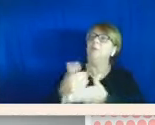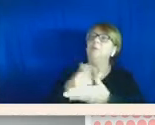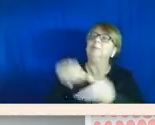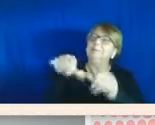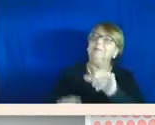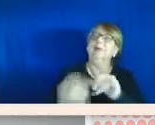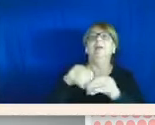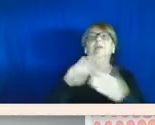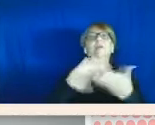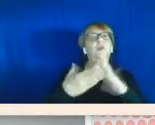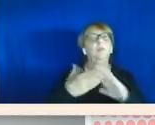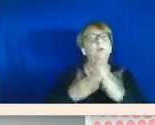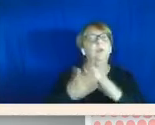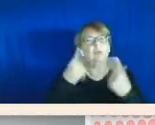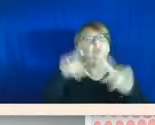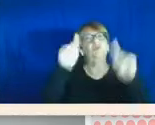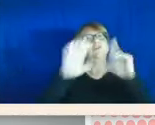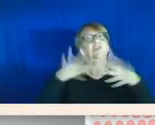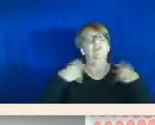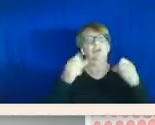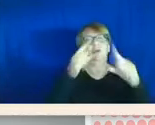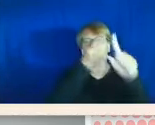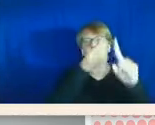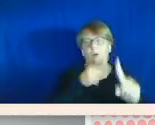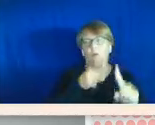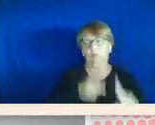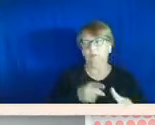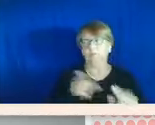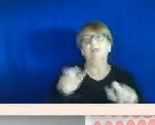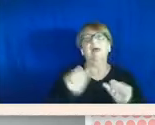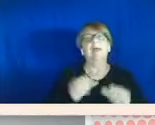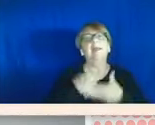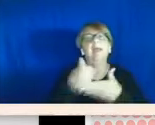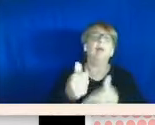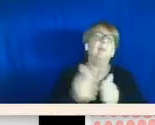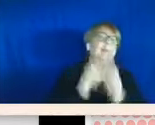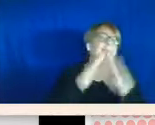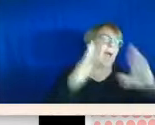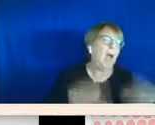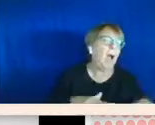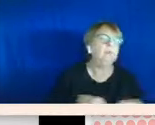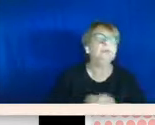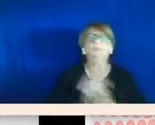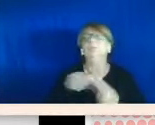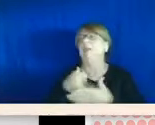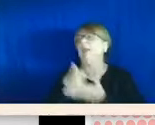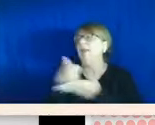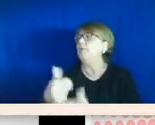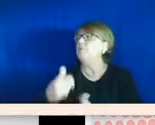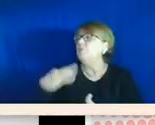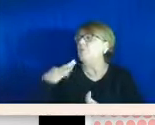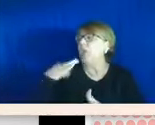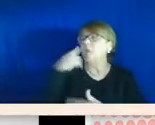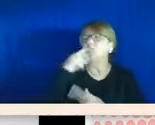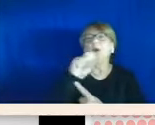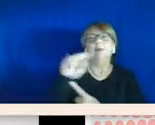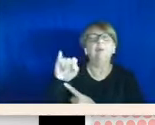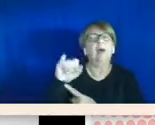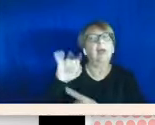achieve their recovery goals. So they can help them with housing. They help them apply for SSI if they have not already done